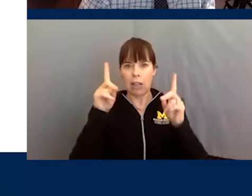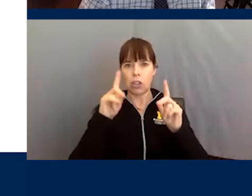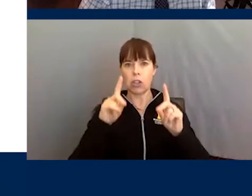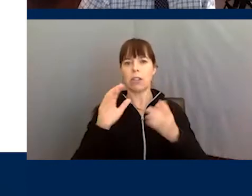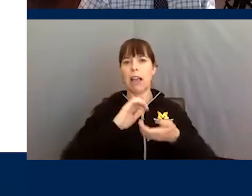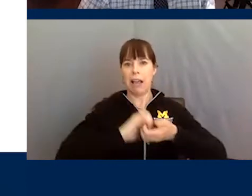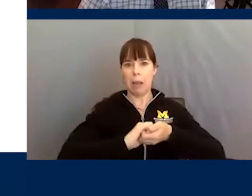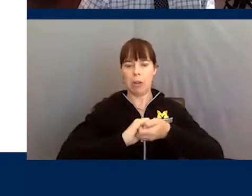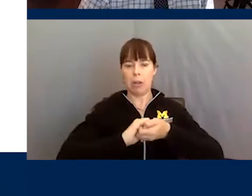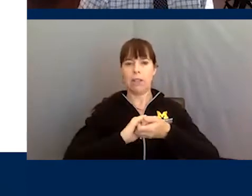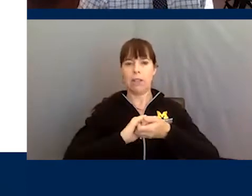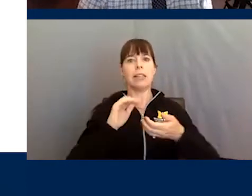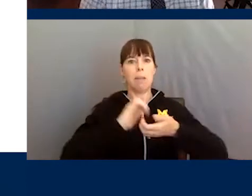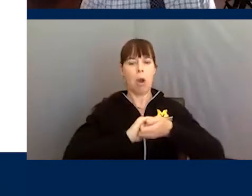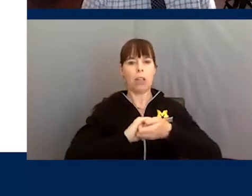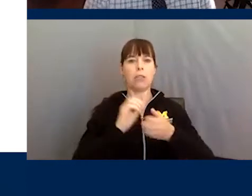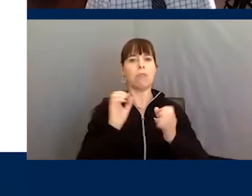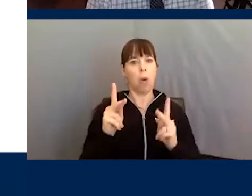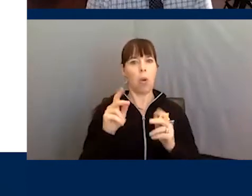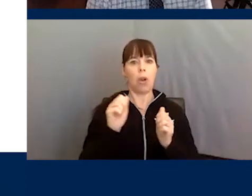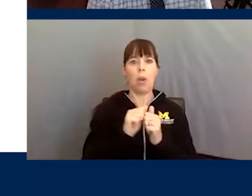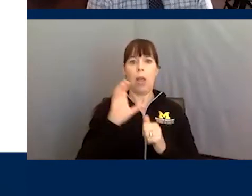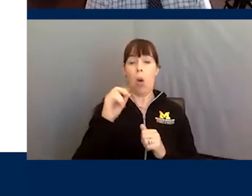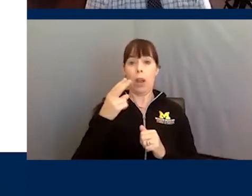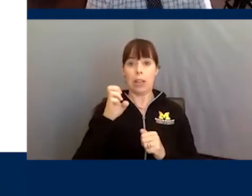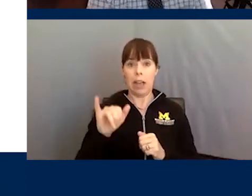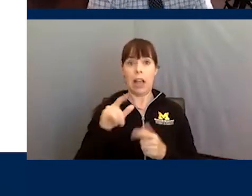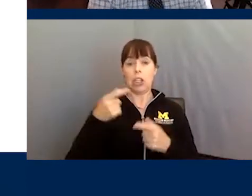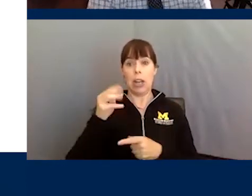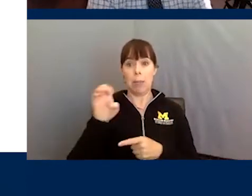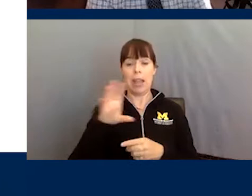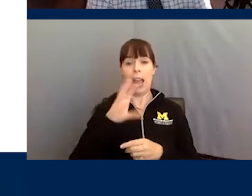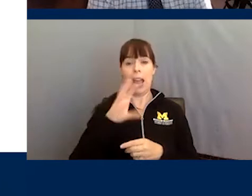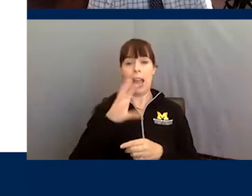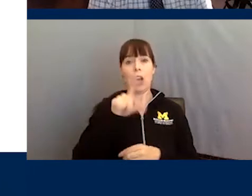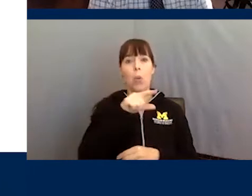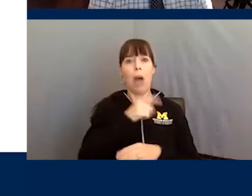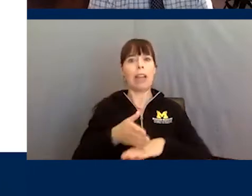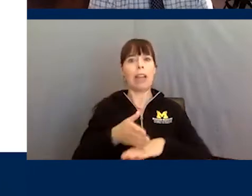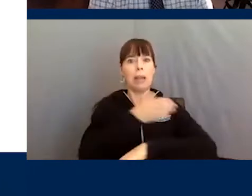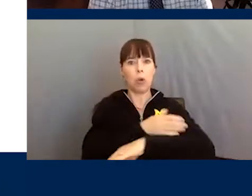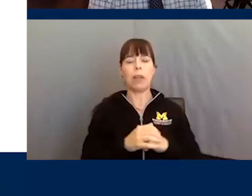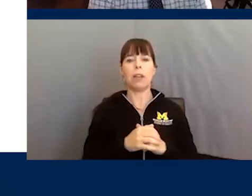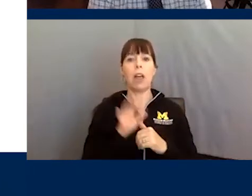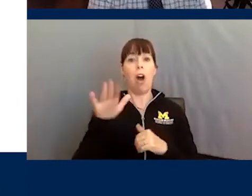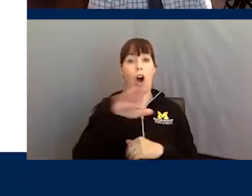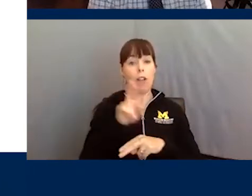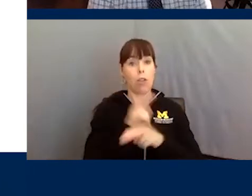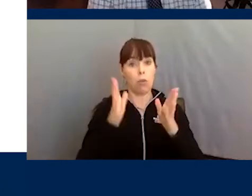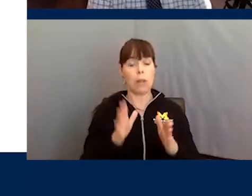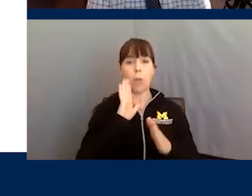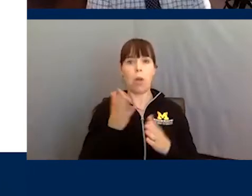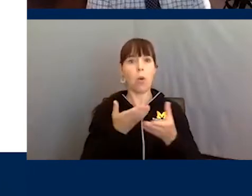collaborative. This is a partnership with OHE, GME, and Quality Improvement. These residents will go through